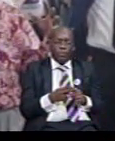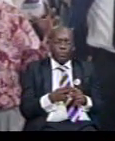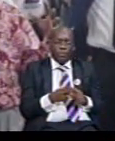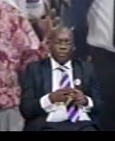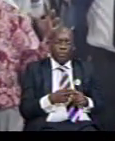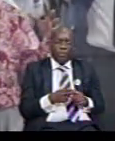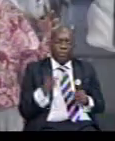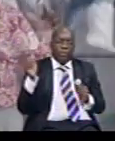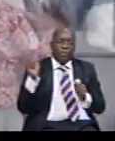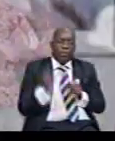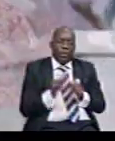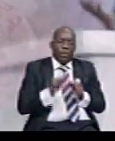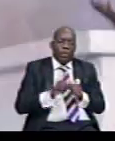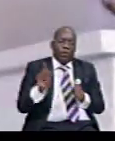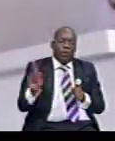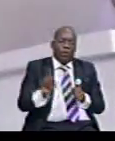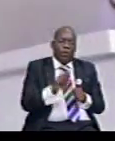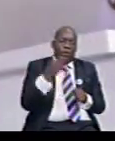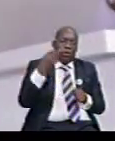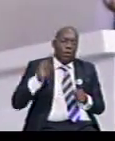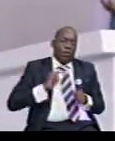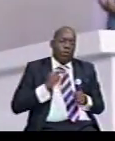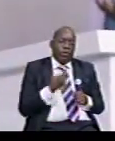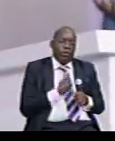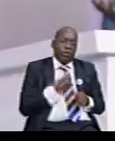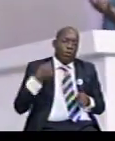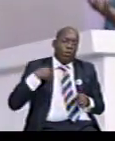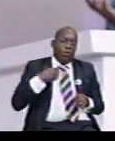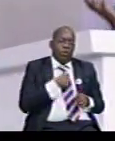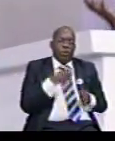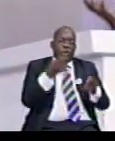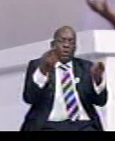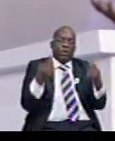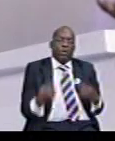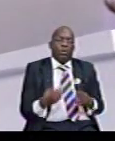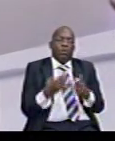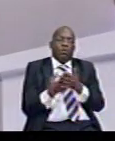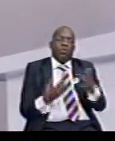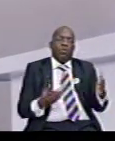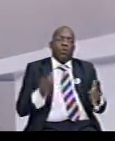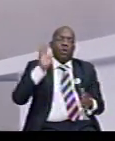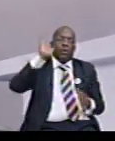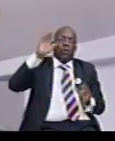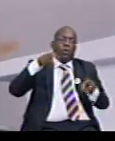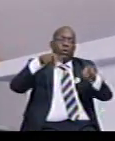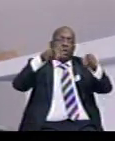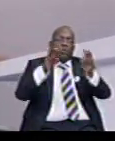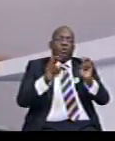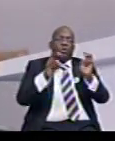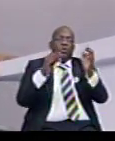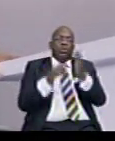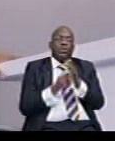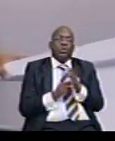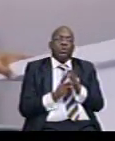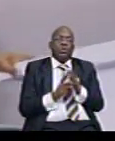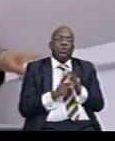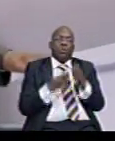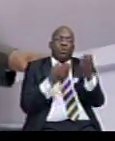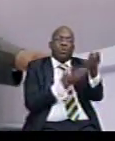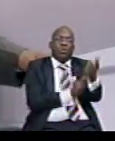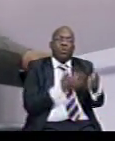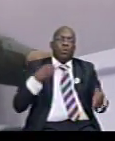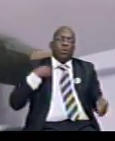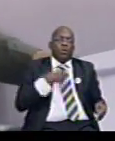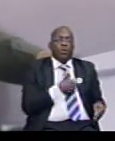every one of us will come before your throne this morning. We come to ask